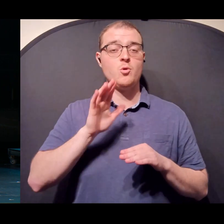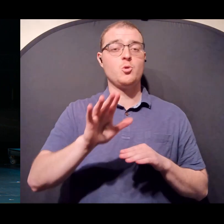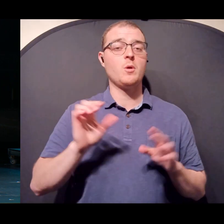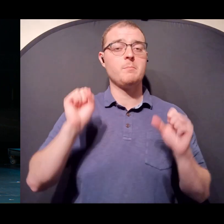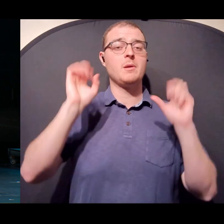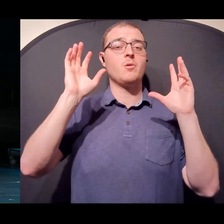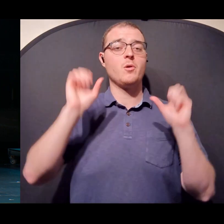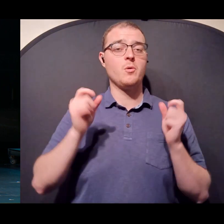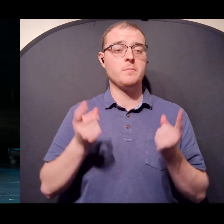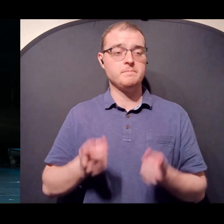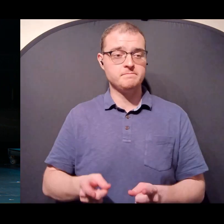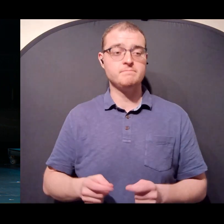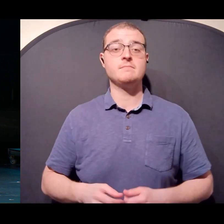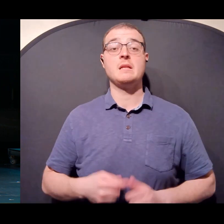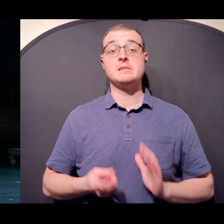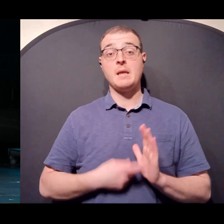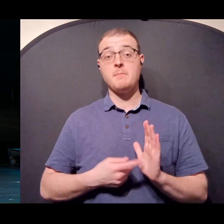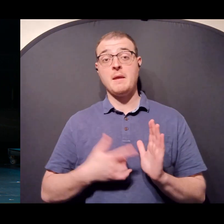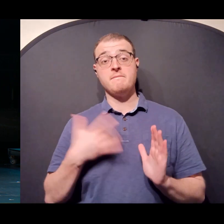feels like fear,